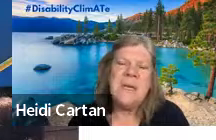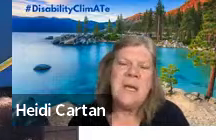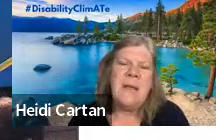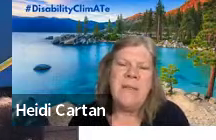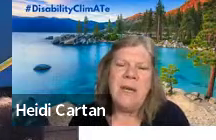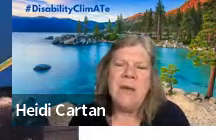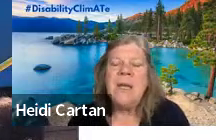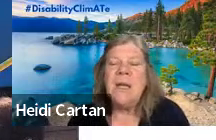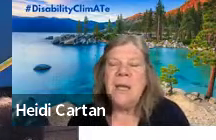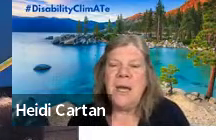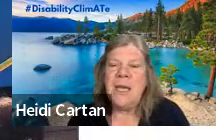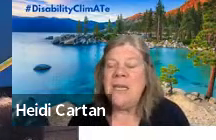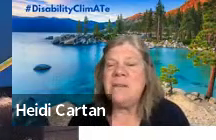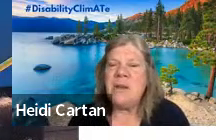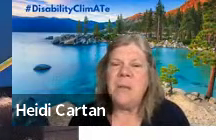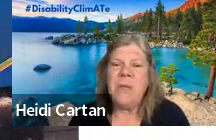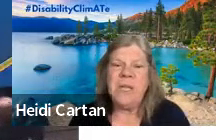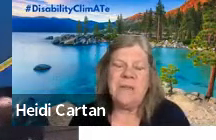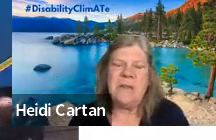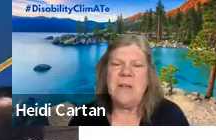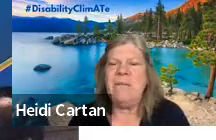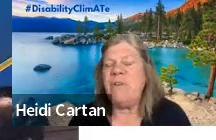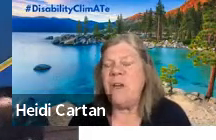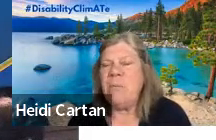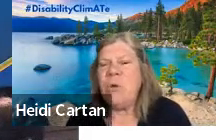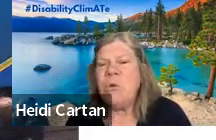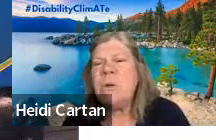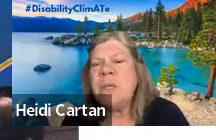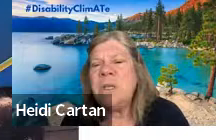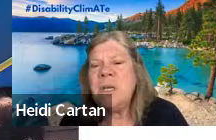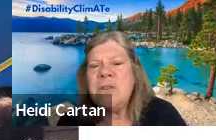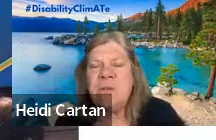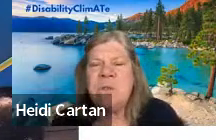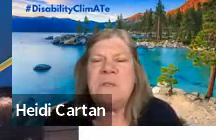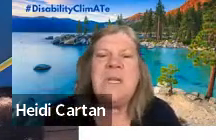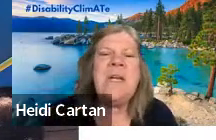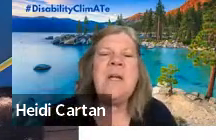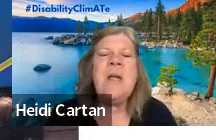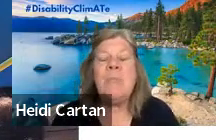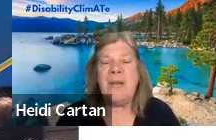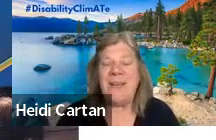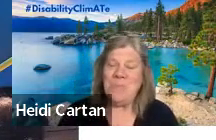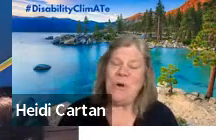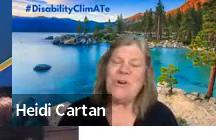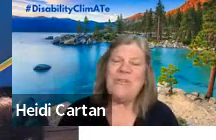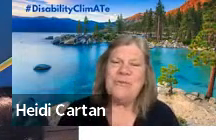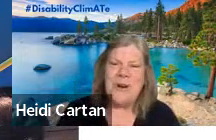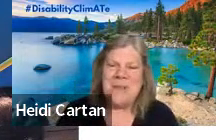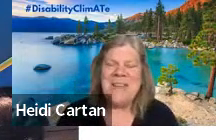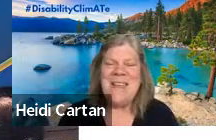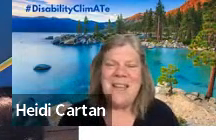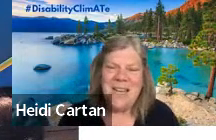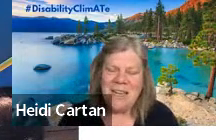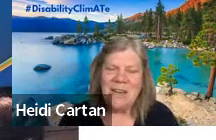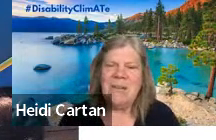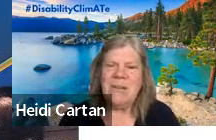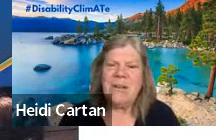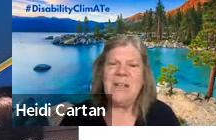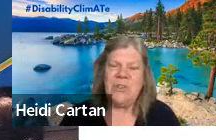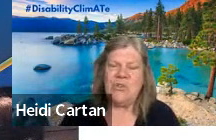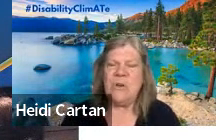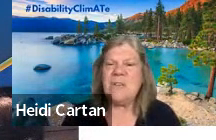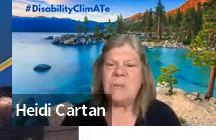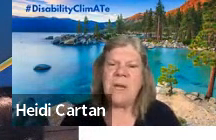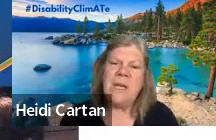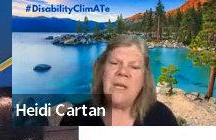mix. And then he does not have the fine motor ability to do the seeding, but in partner farming, he can